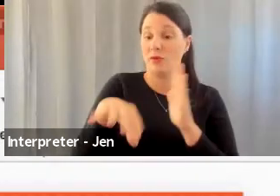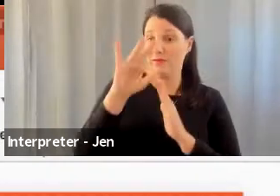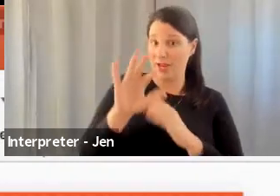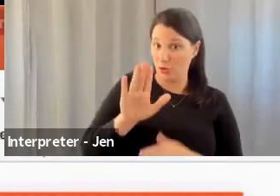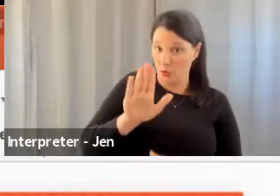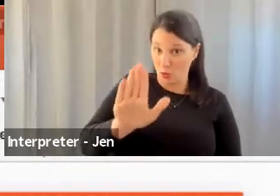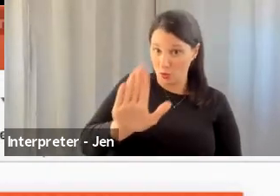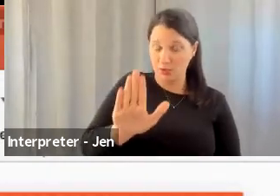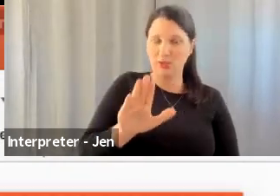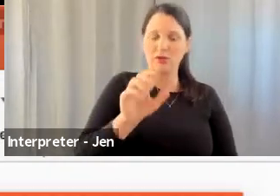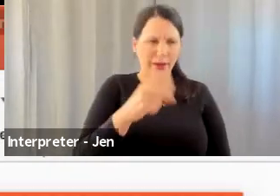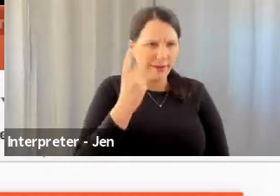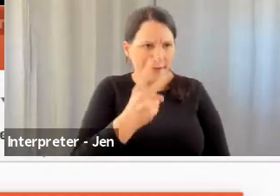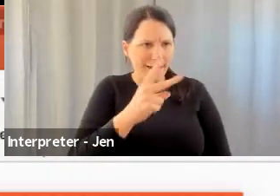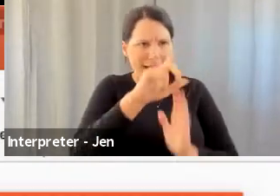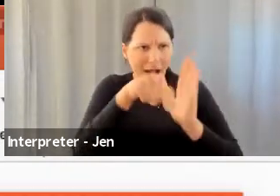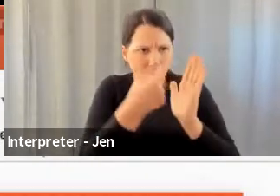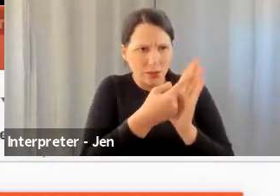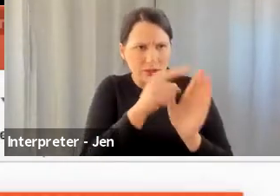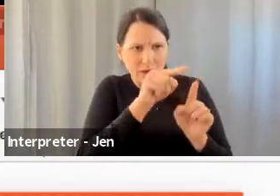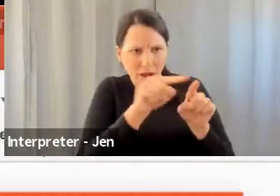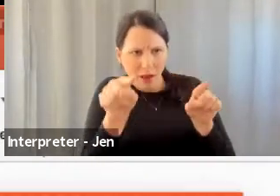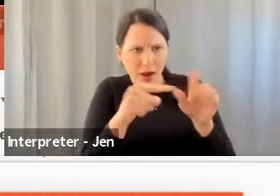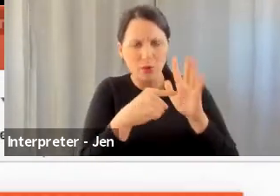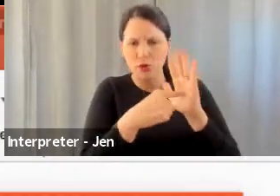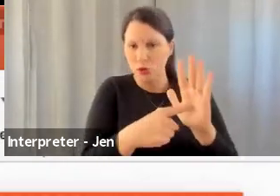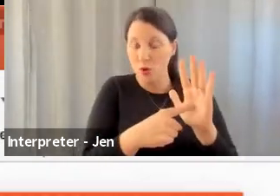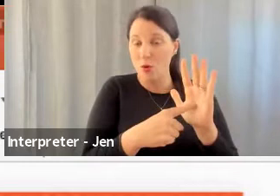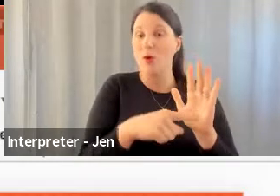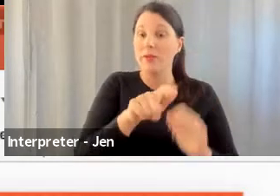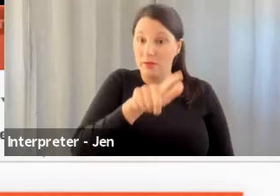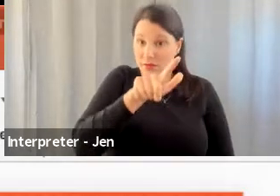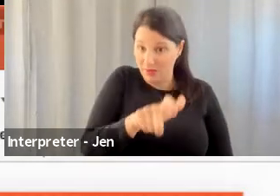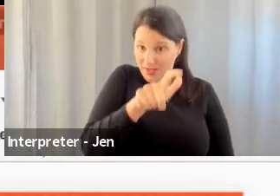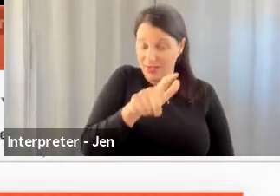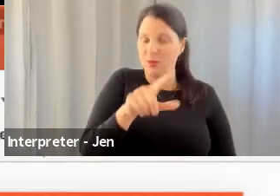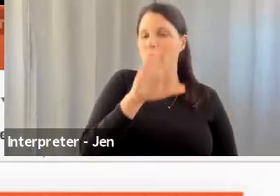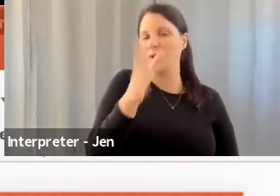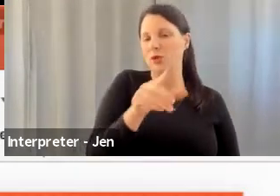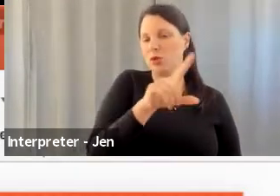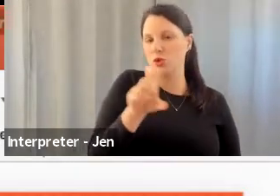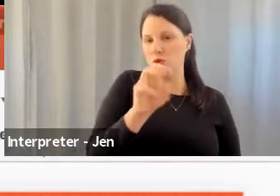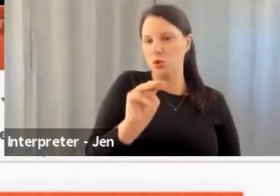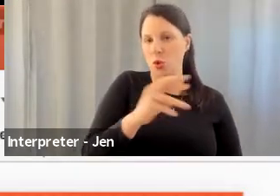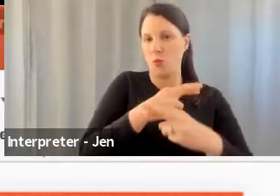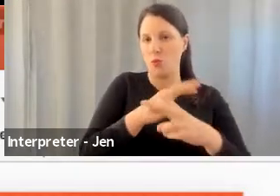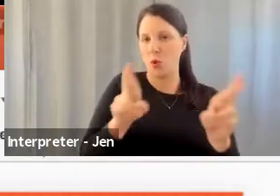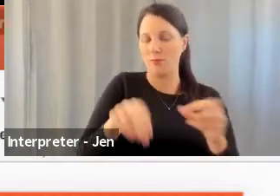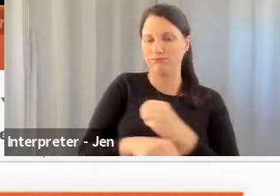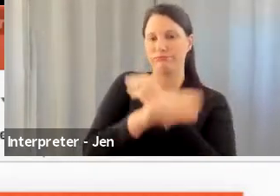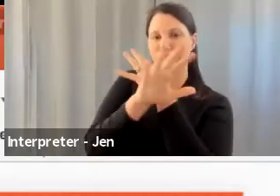there as well, and all you have to do is click on the Zoom link and you'll be greeted with a host, and they'll assign you to a Zoom room where you have a tutoring